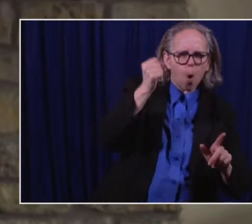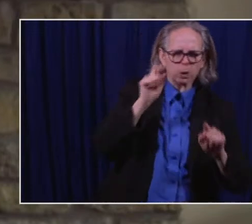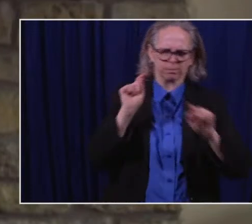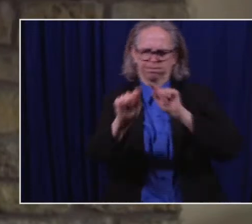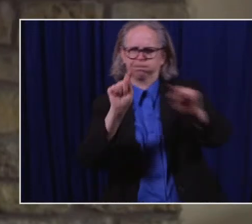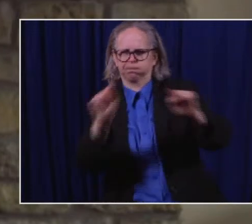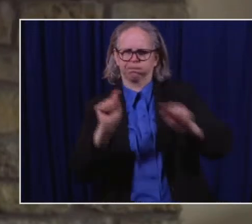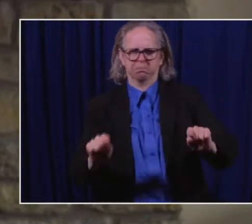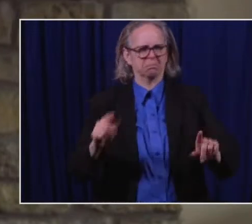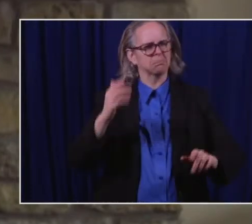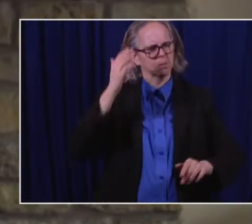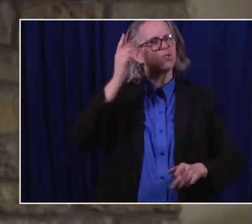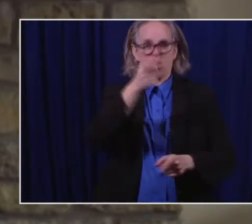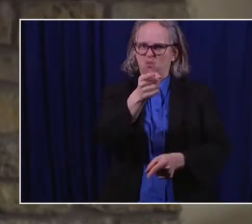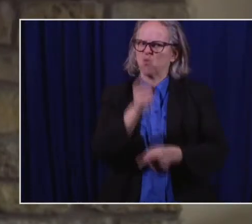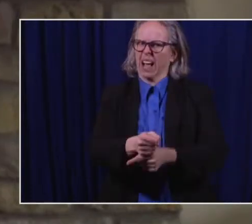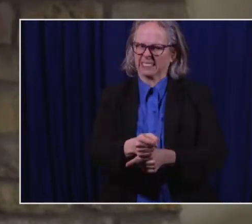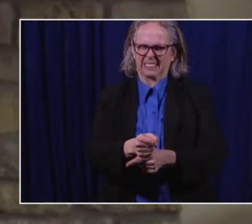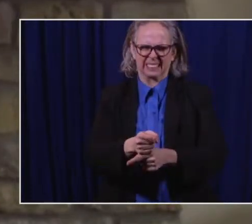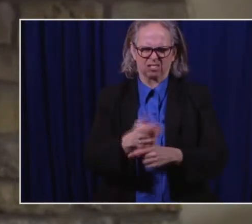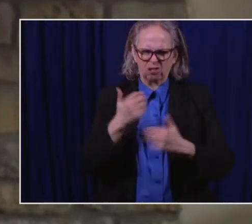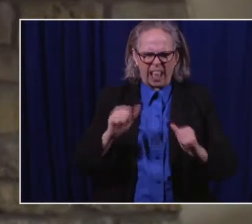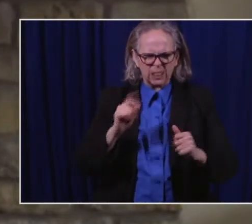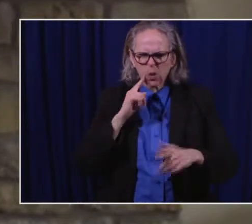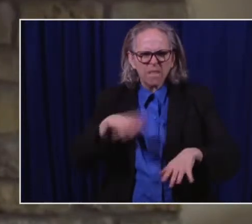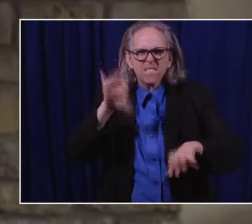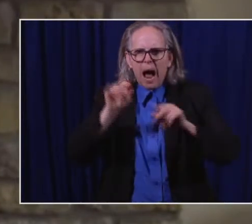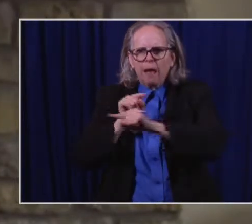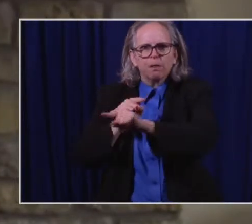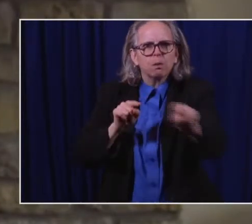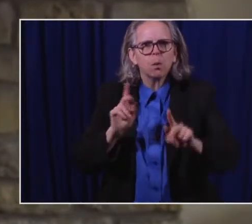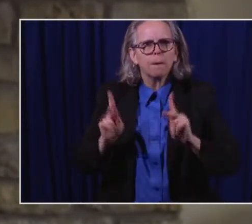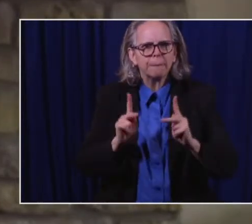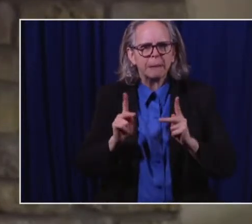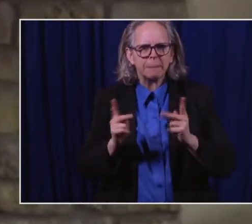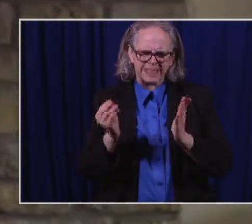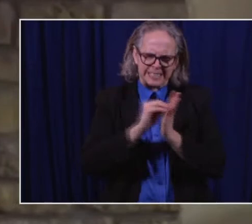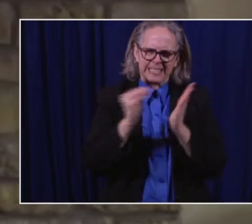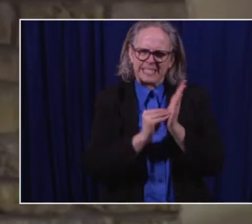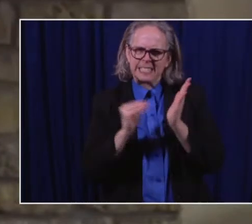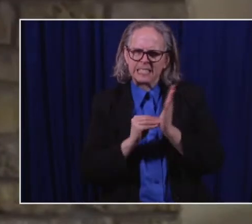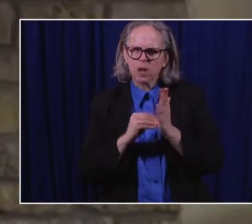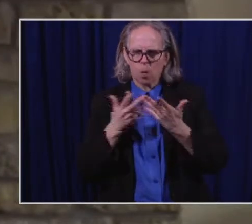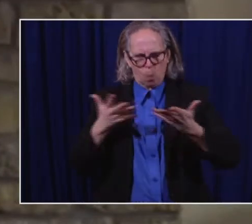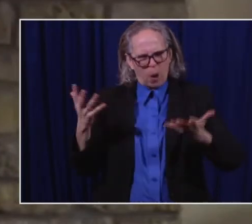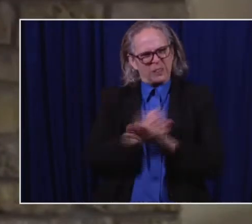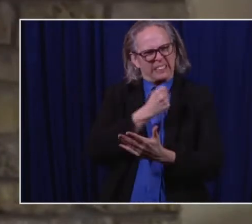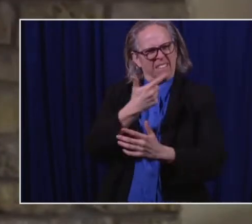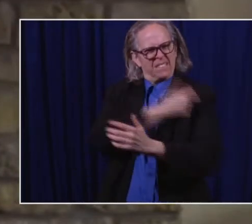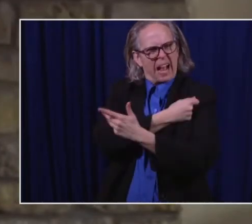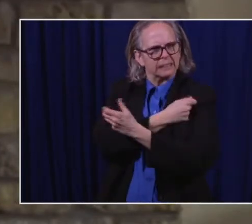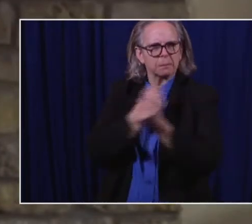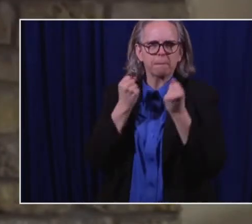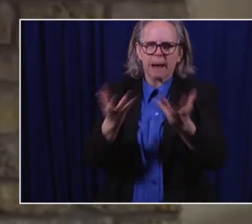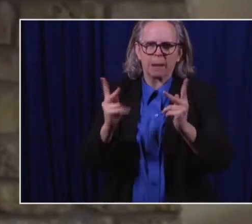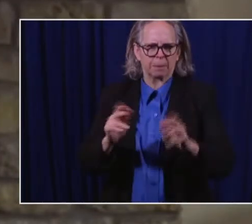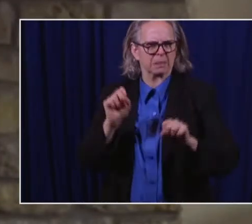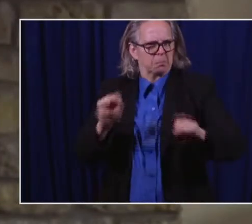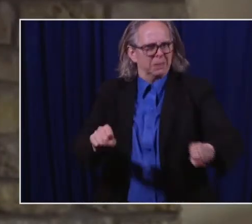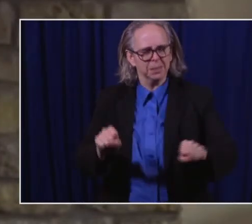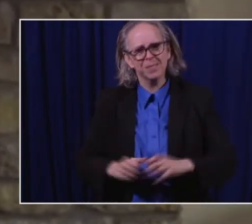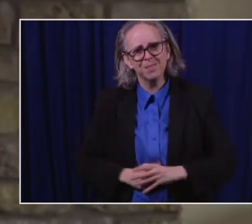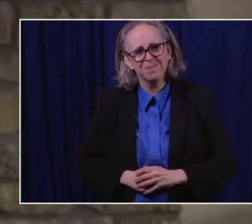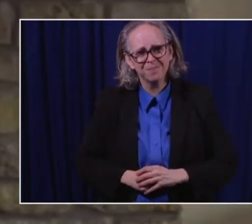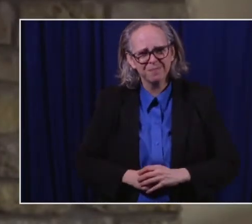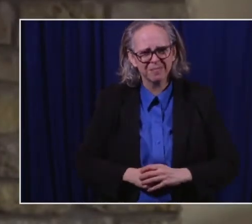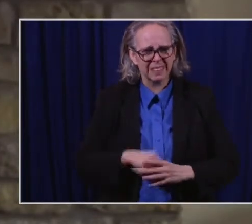these individuals at the same time that we get vaccine in as many arms as we can. So it's not perfect. As I